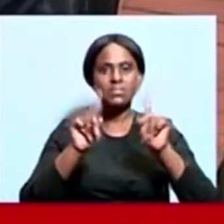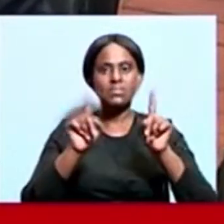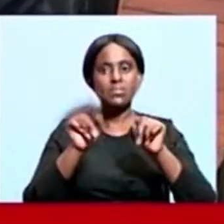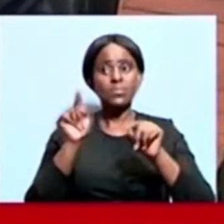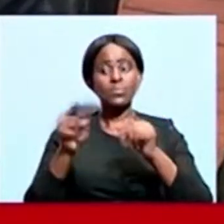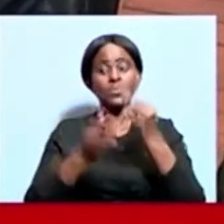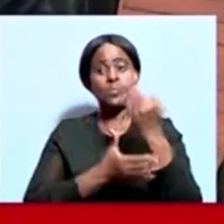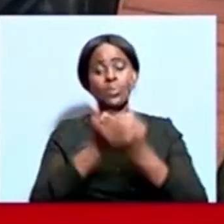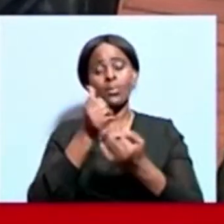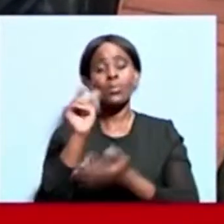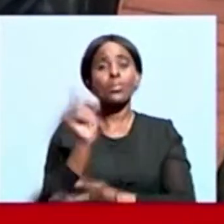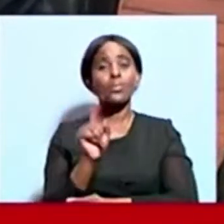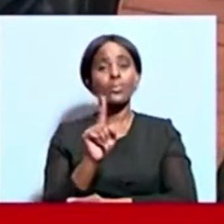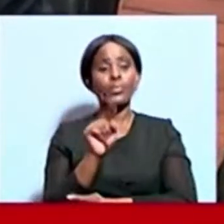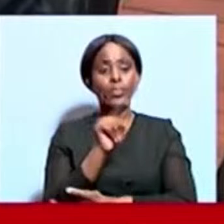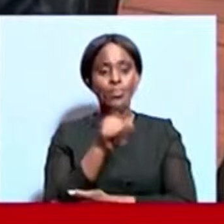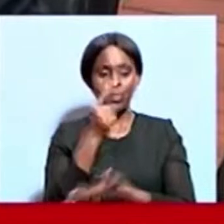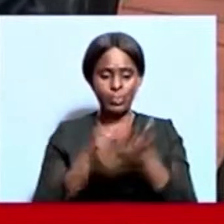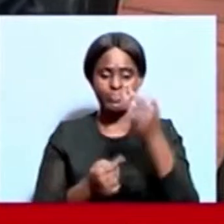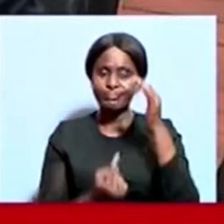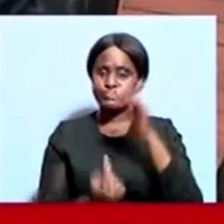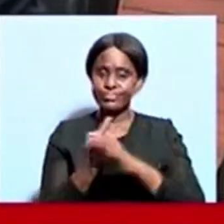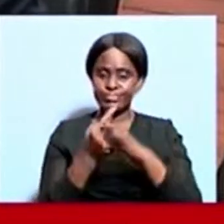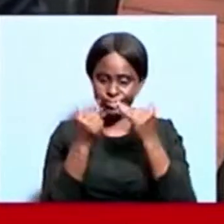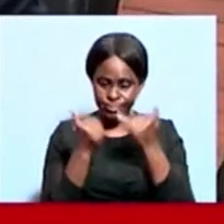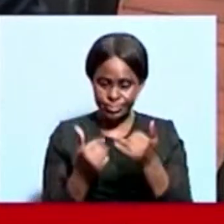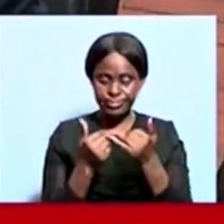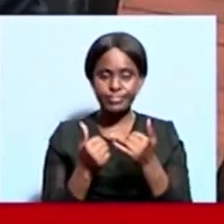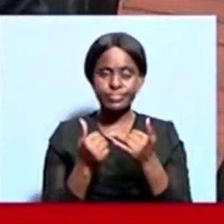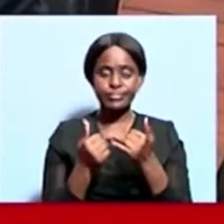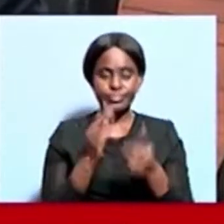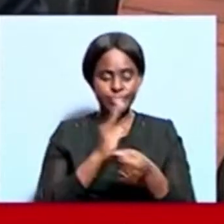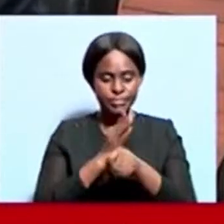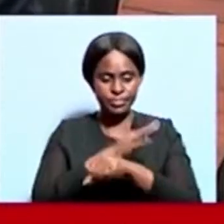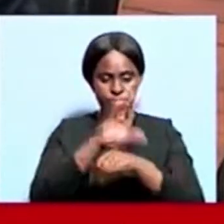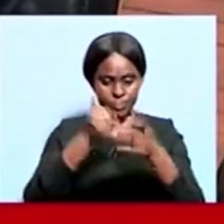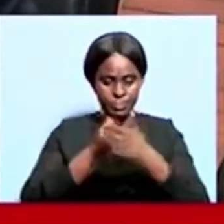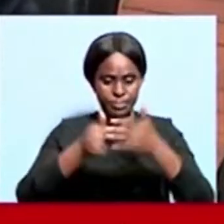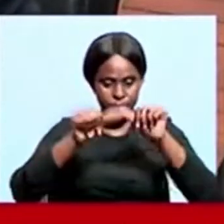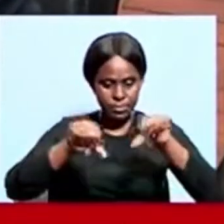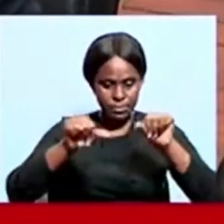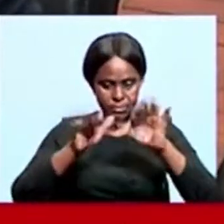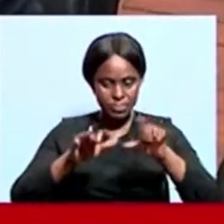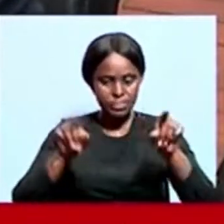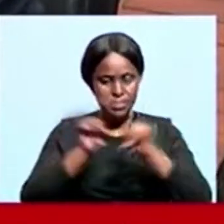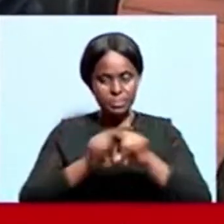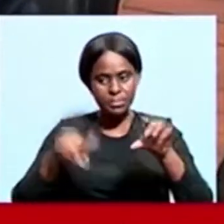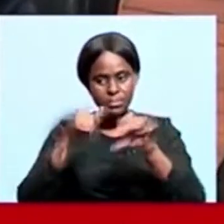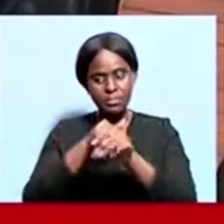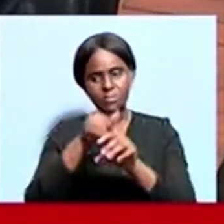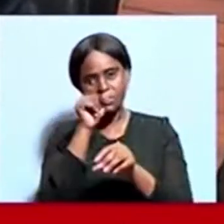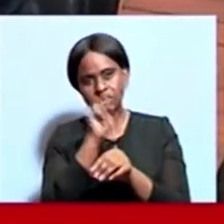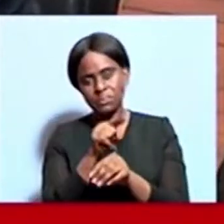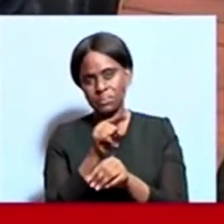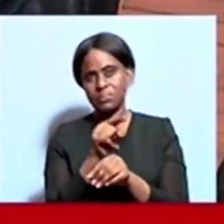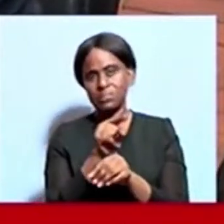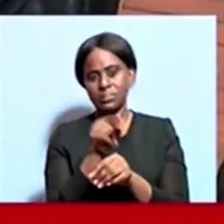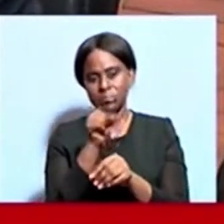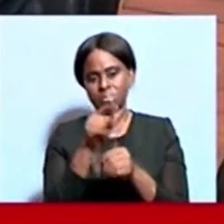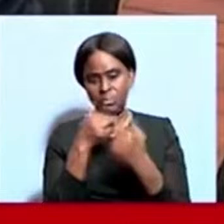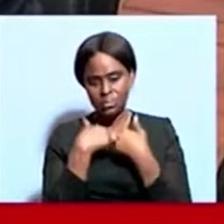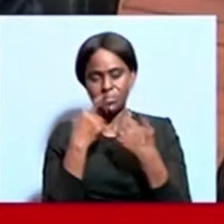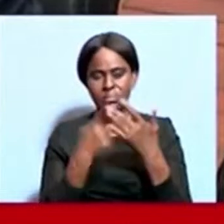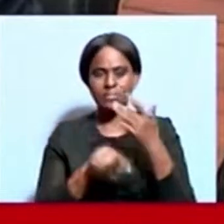the forms that have resurfaced now after auditors engaged you? You had